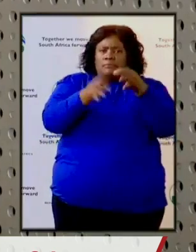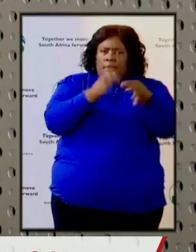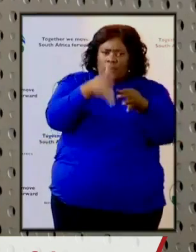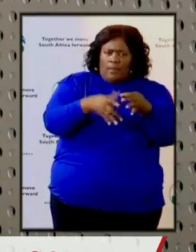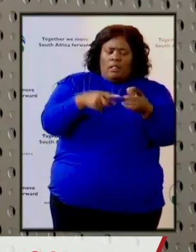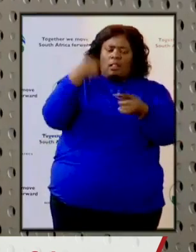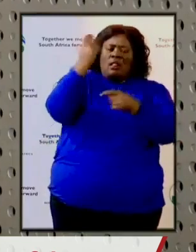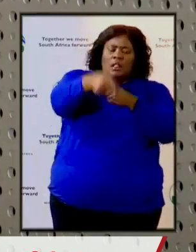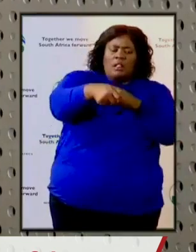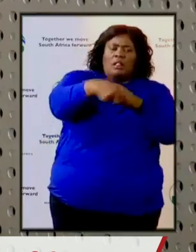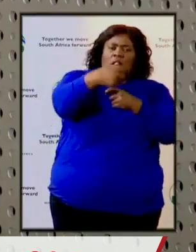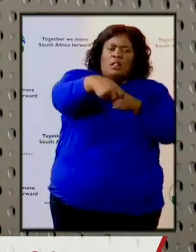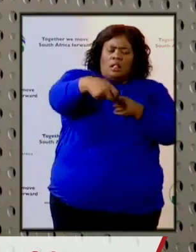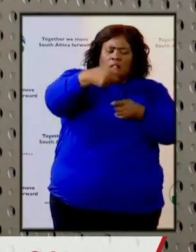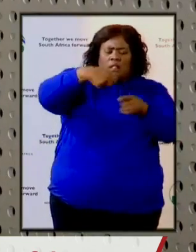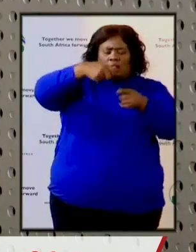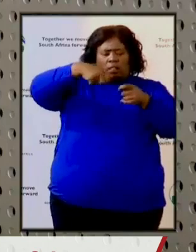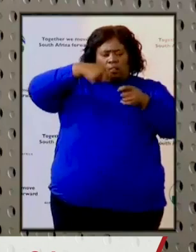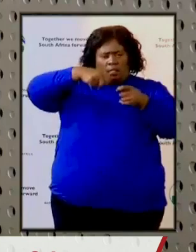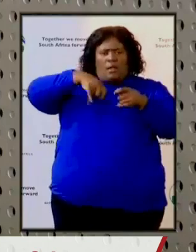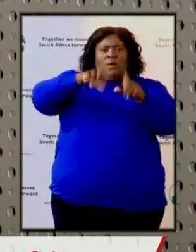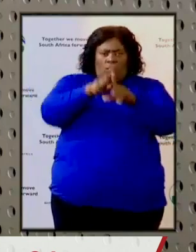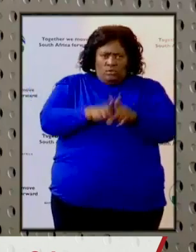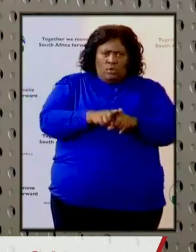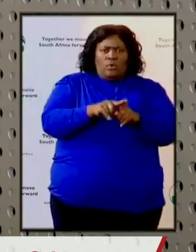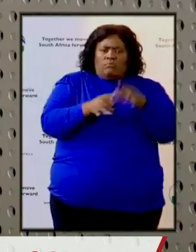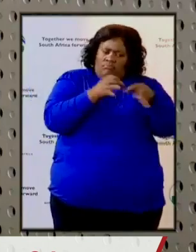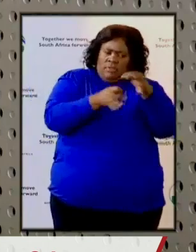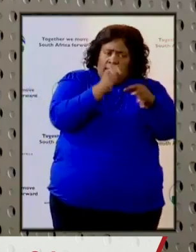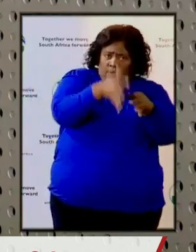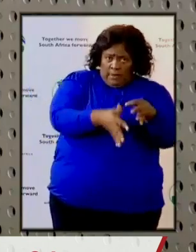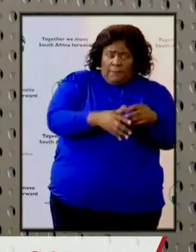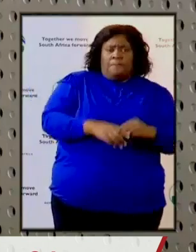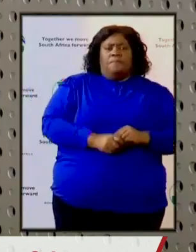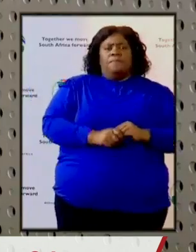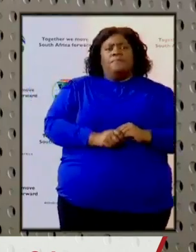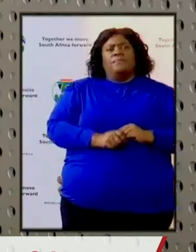nokudoba naye uzonaba nokugcina